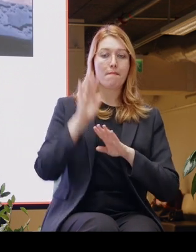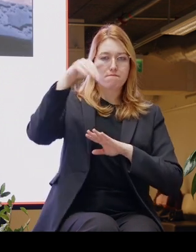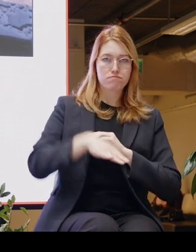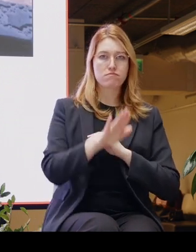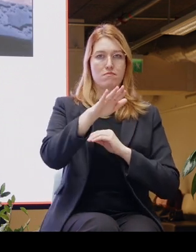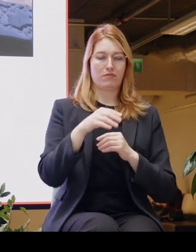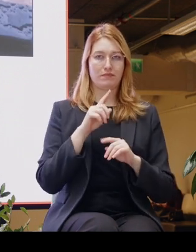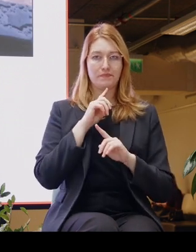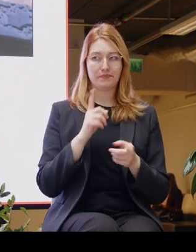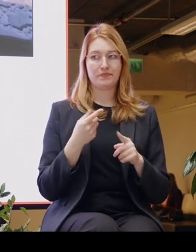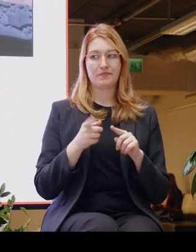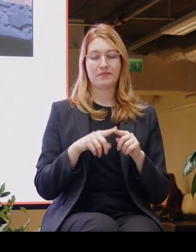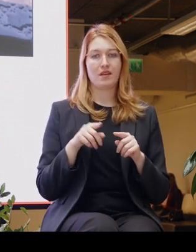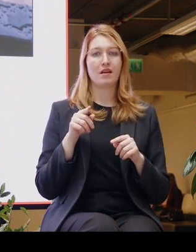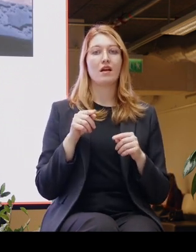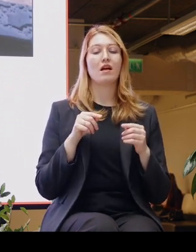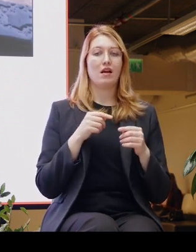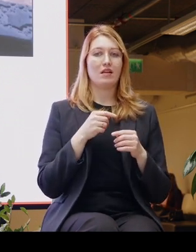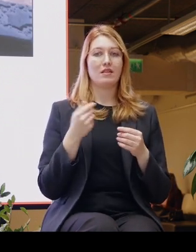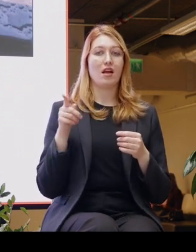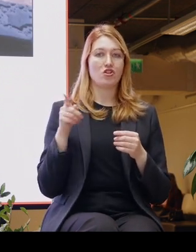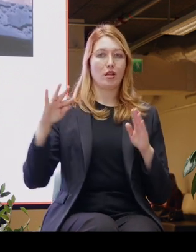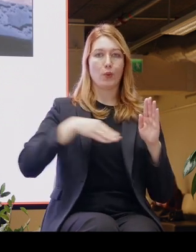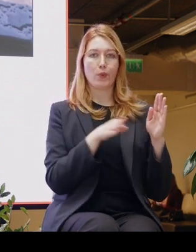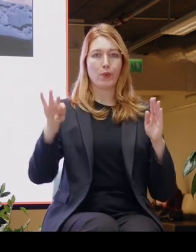easier to install an elevator.